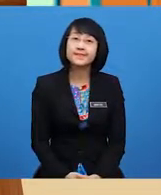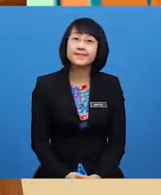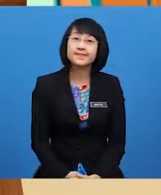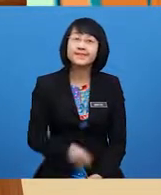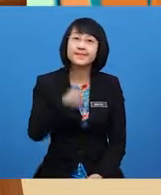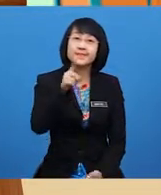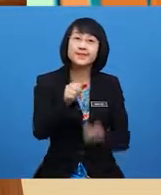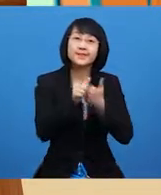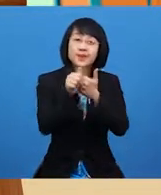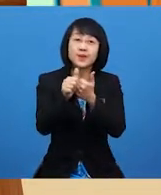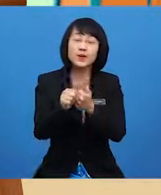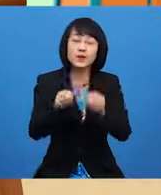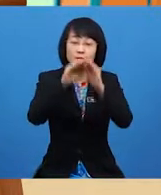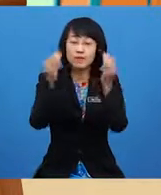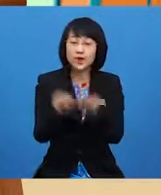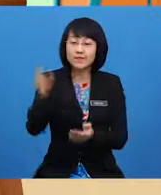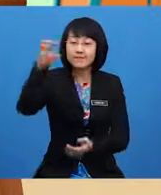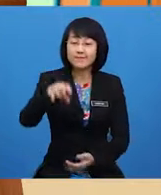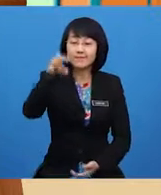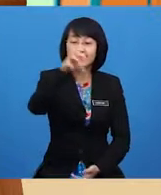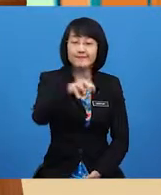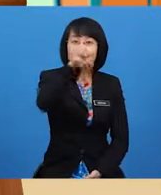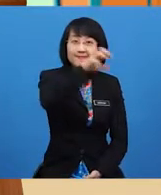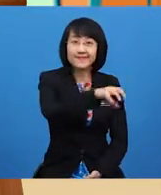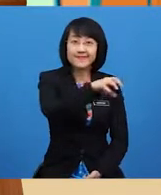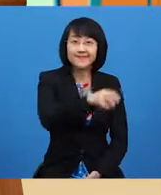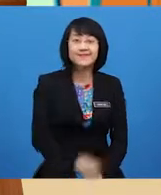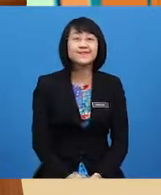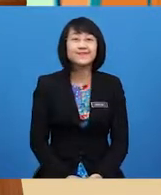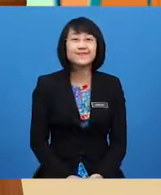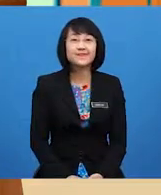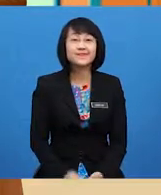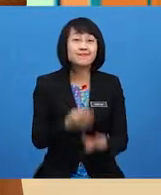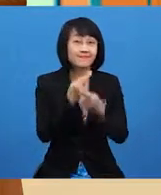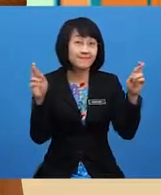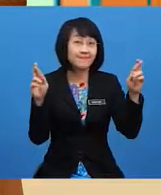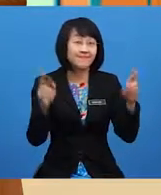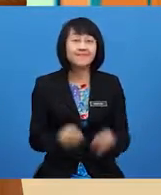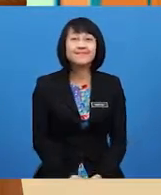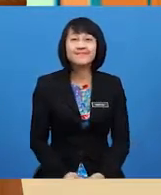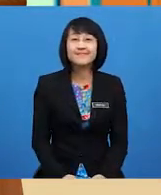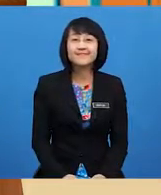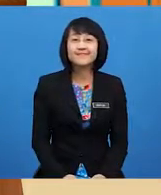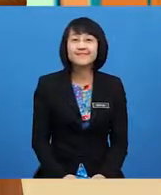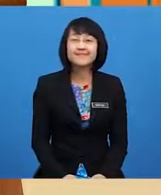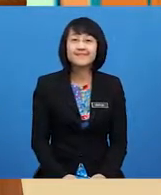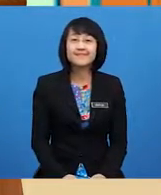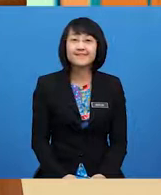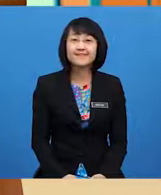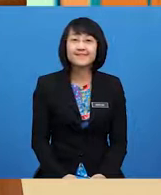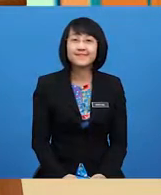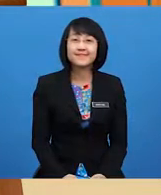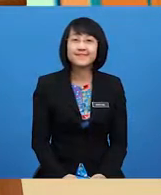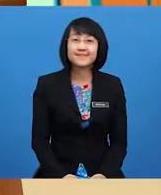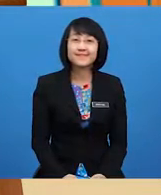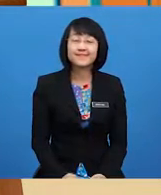the bouncy ball and then you can chant out loud. Are you ready? Yeah? Okay. So,